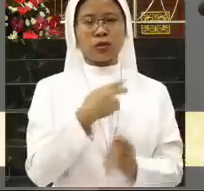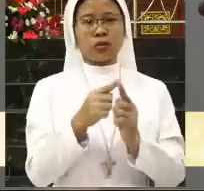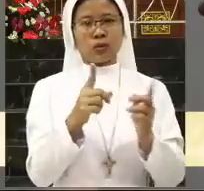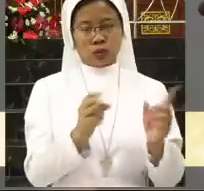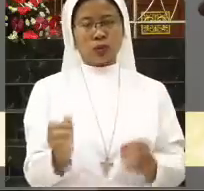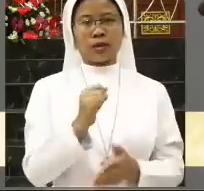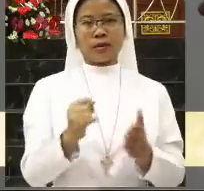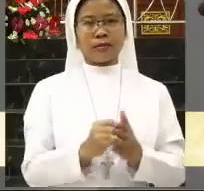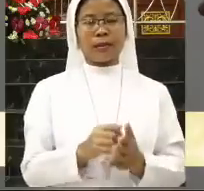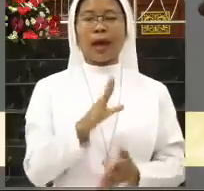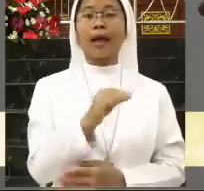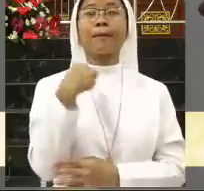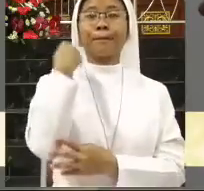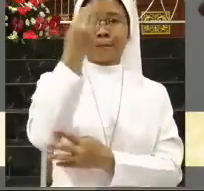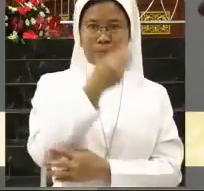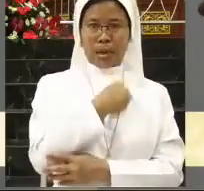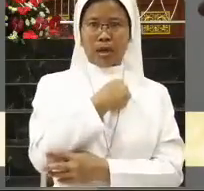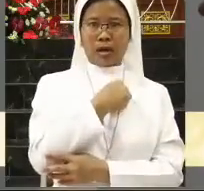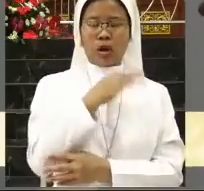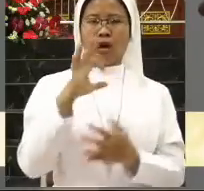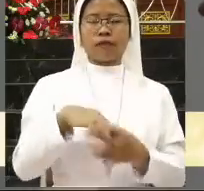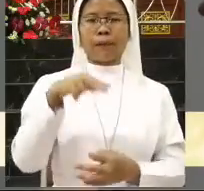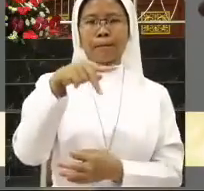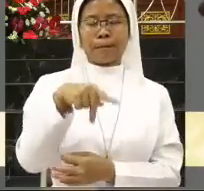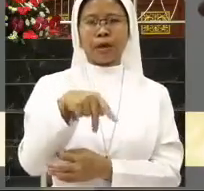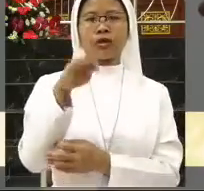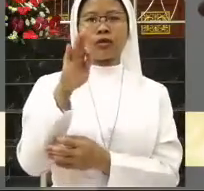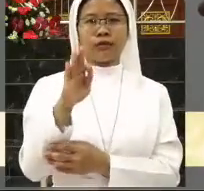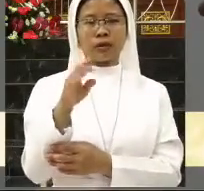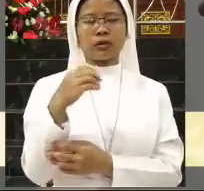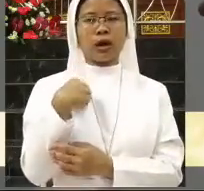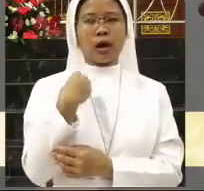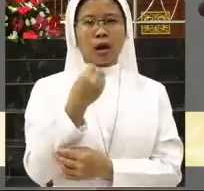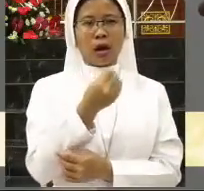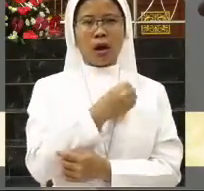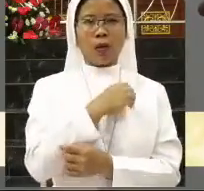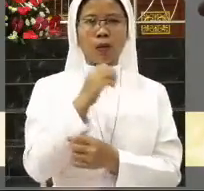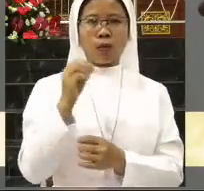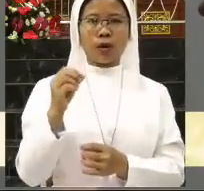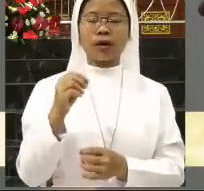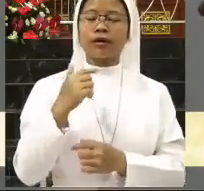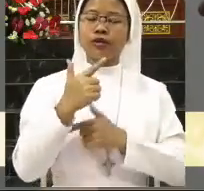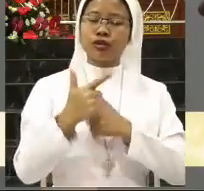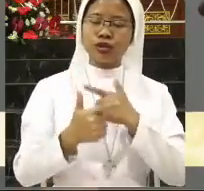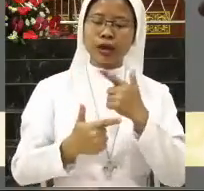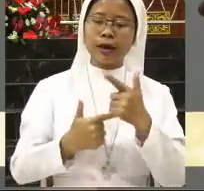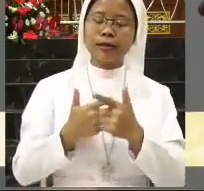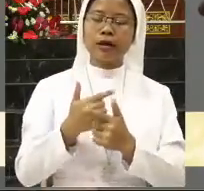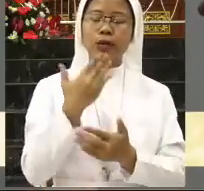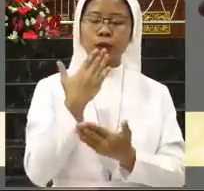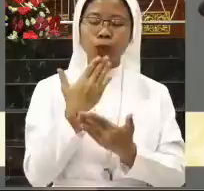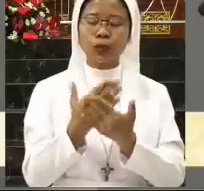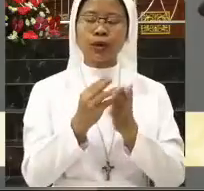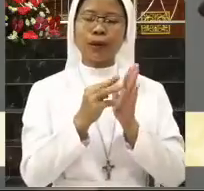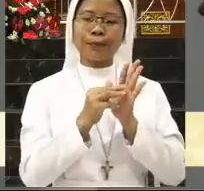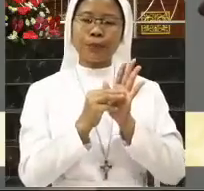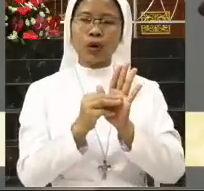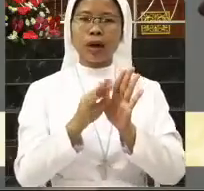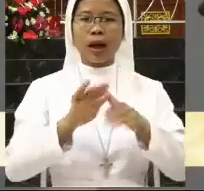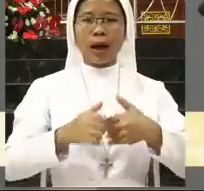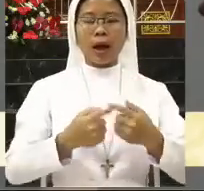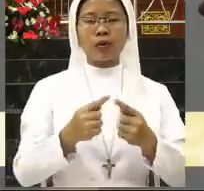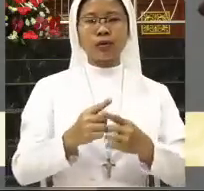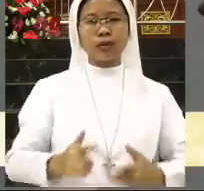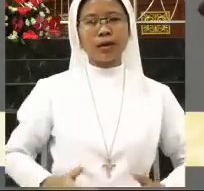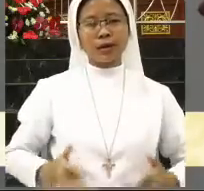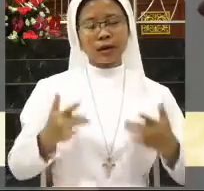Ina, Our Lady of Peñafrancia, has been our lively, gentle, and humble model in living